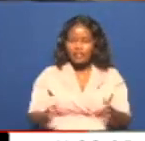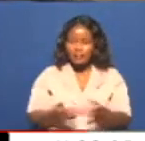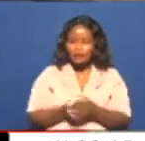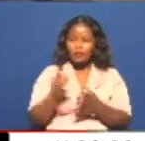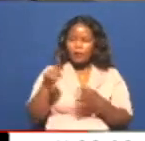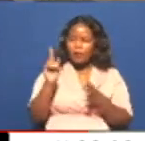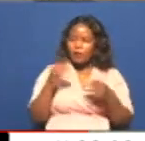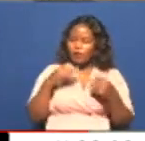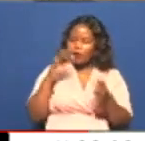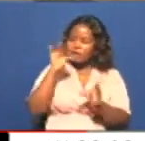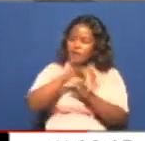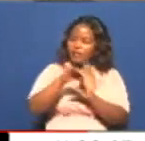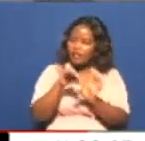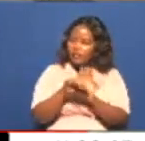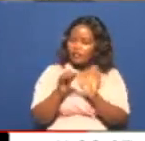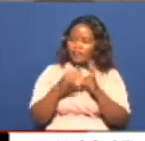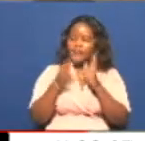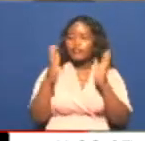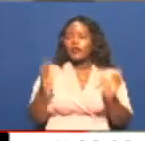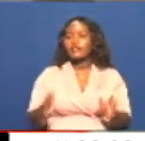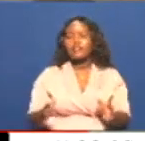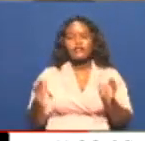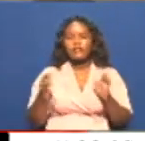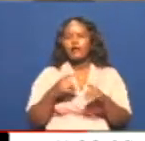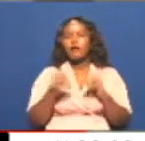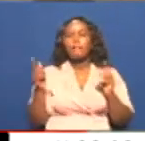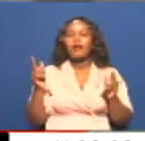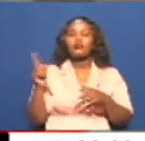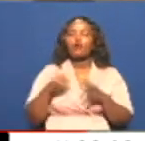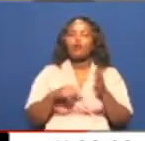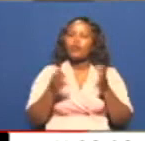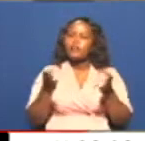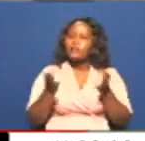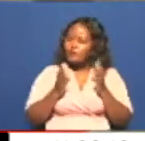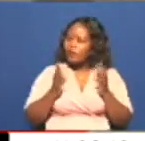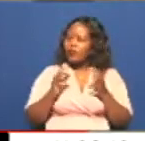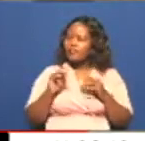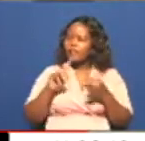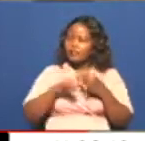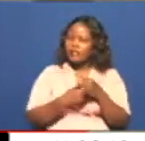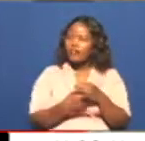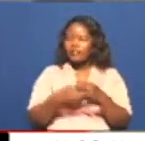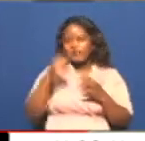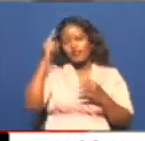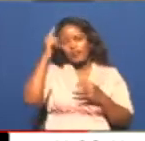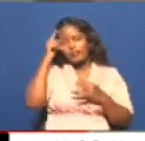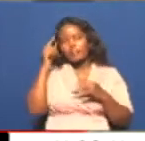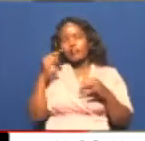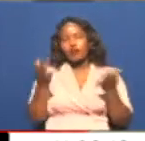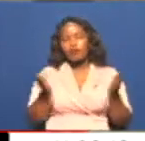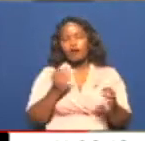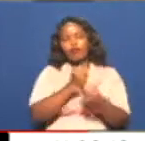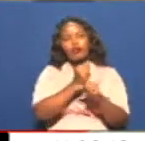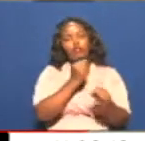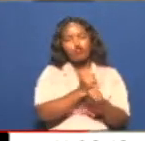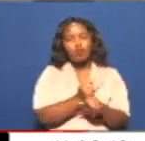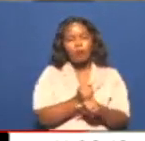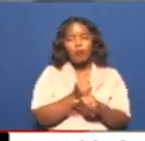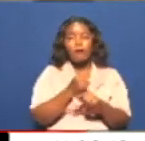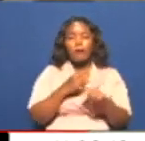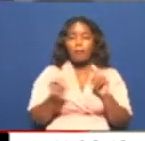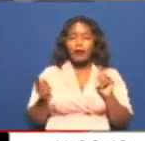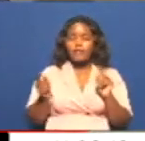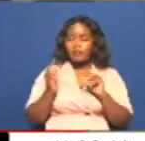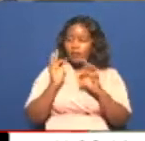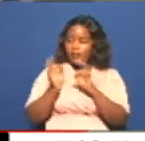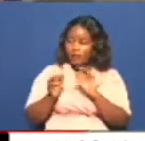this constituency, but then what is required of me? They start now figuring out on the job. But then now, if you give a